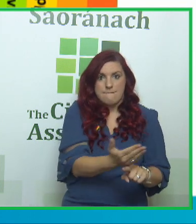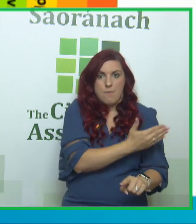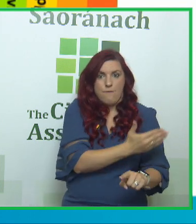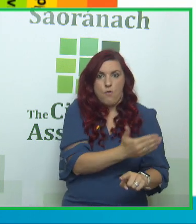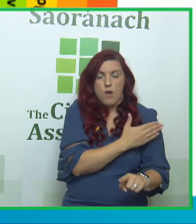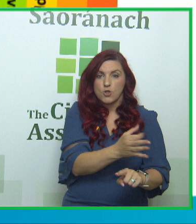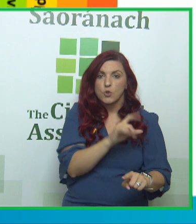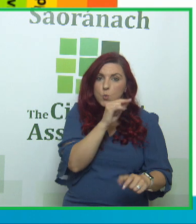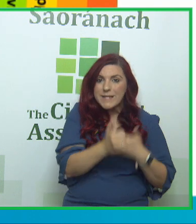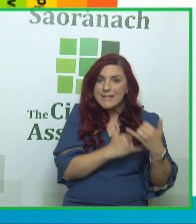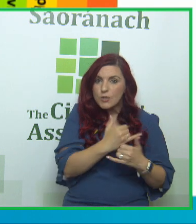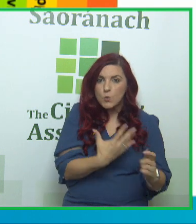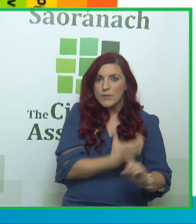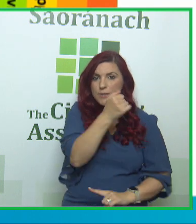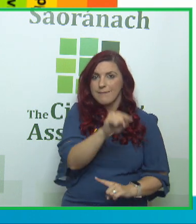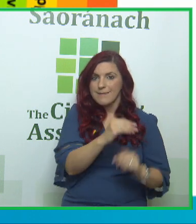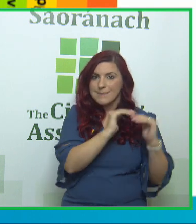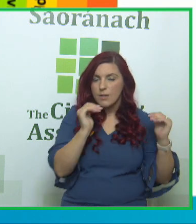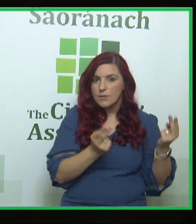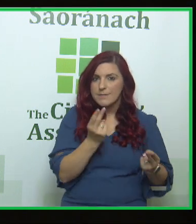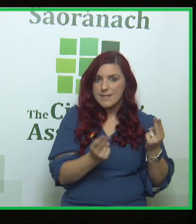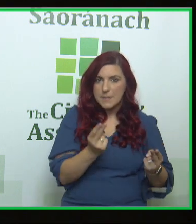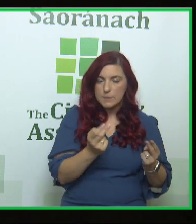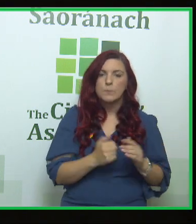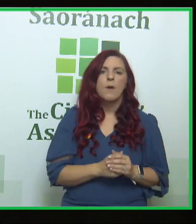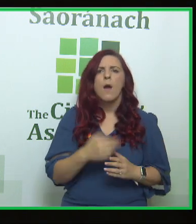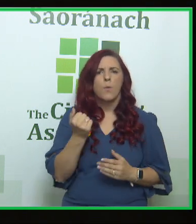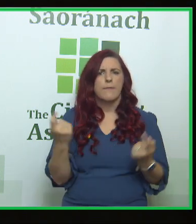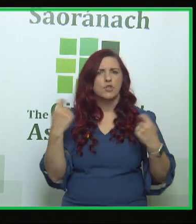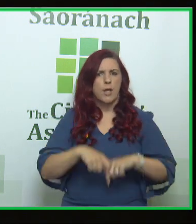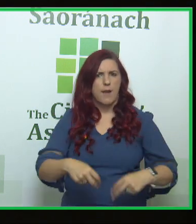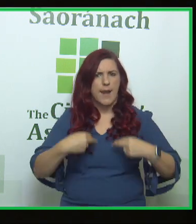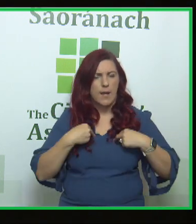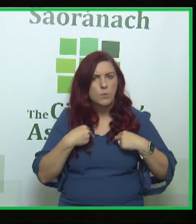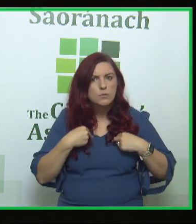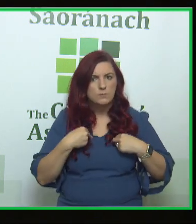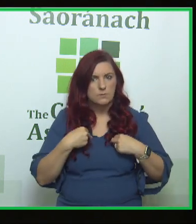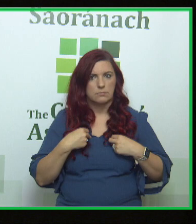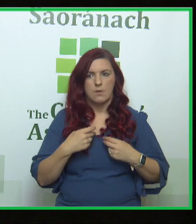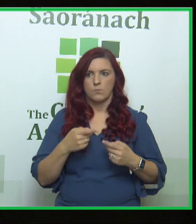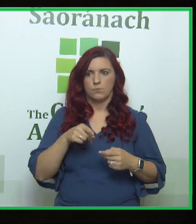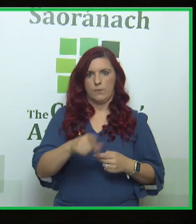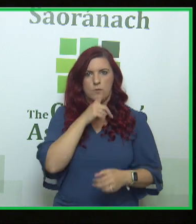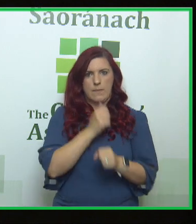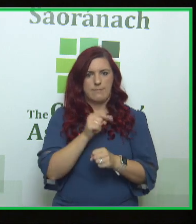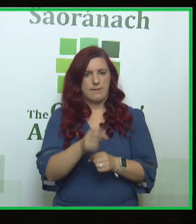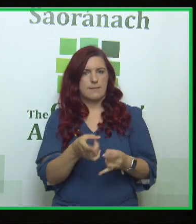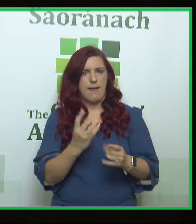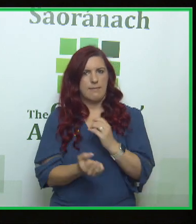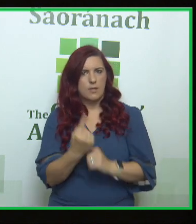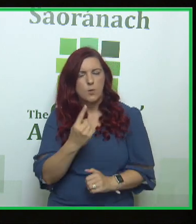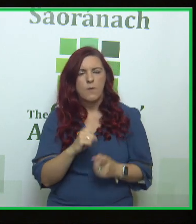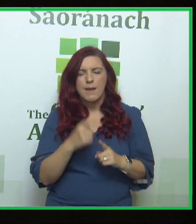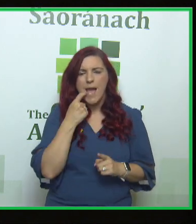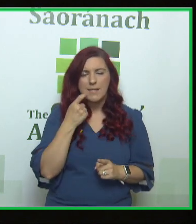2 decades to nearly get there. We have a shared language, and we've reframed it as a health issue, and addiction